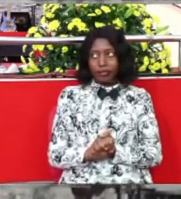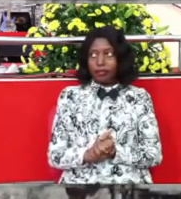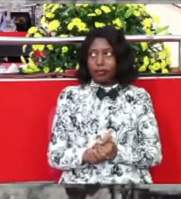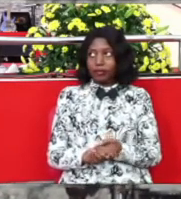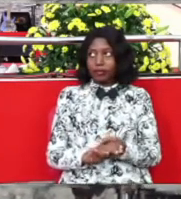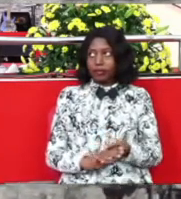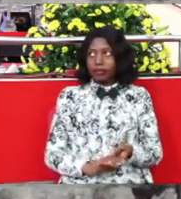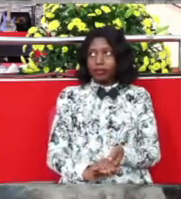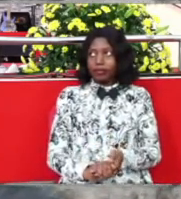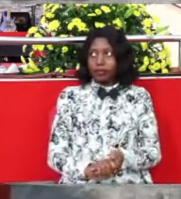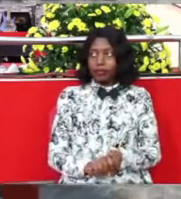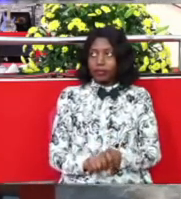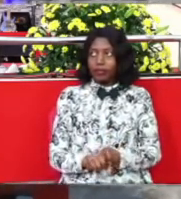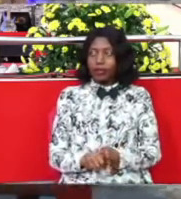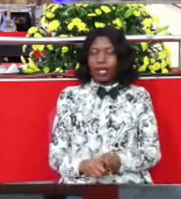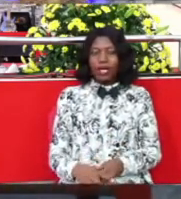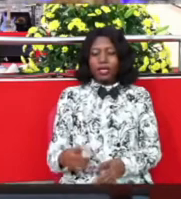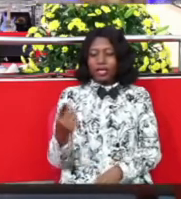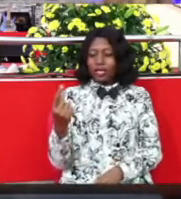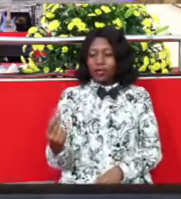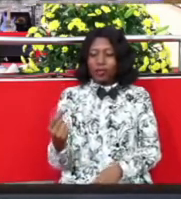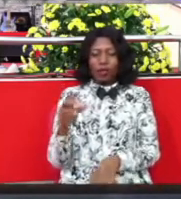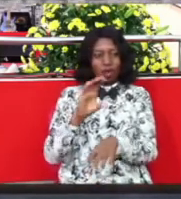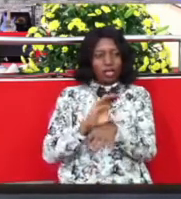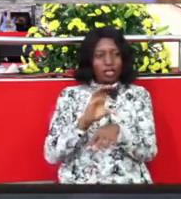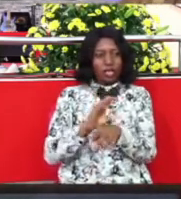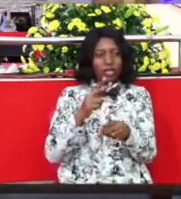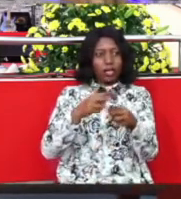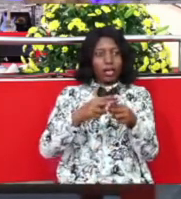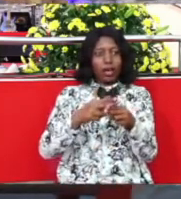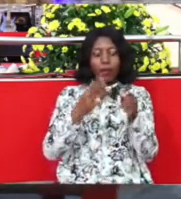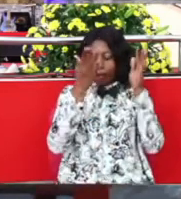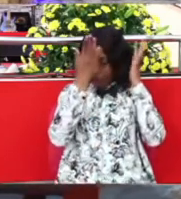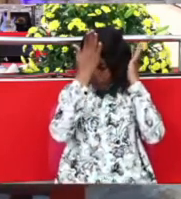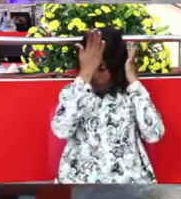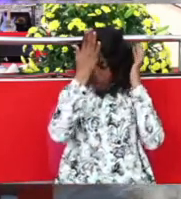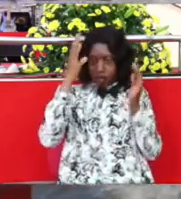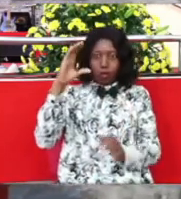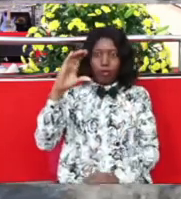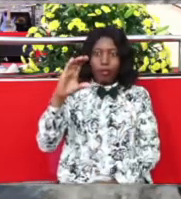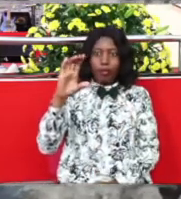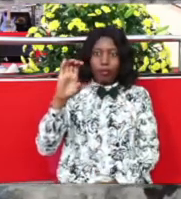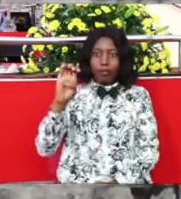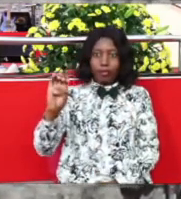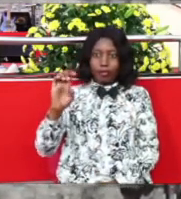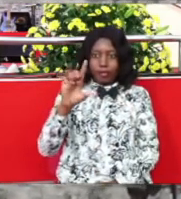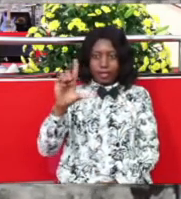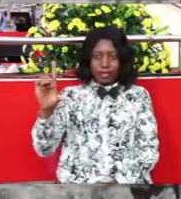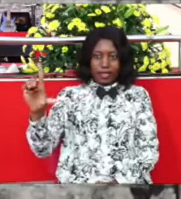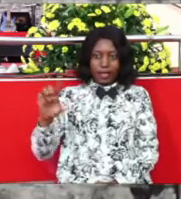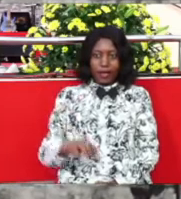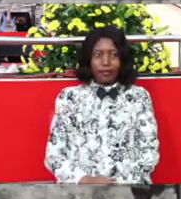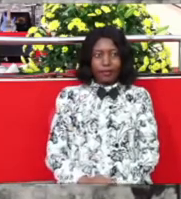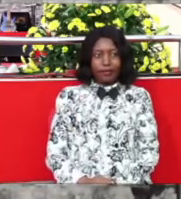Uh-huh. The kanisa ile ndogo inaoitwa the bishop's cell. Yani kanisa ya askofu. For your information,